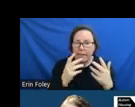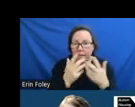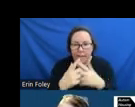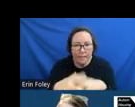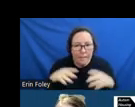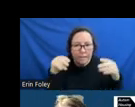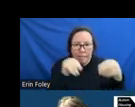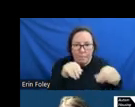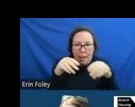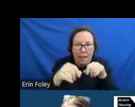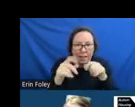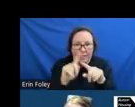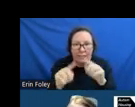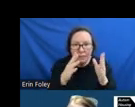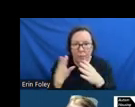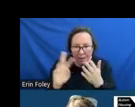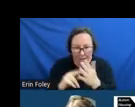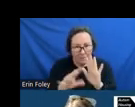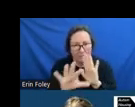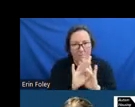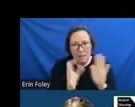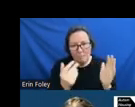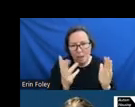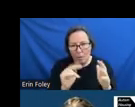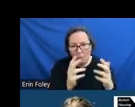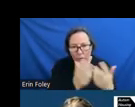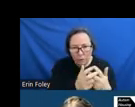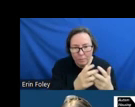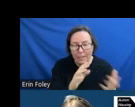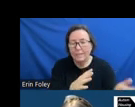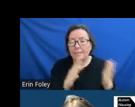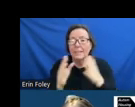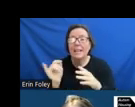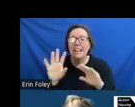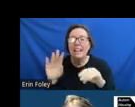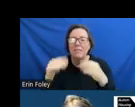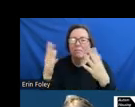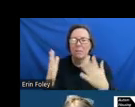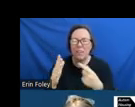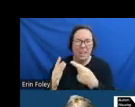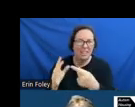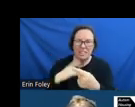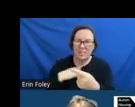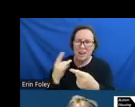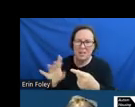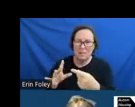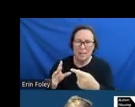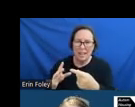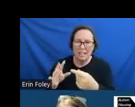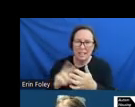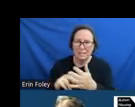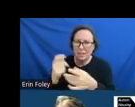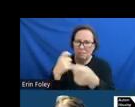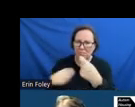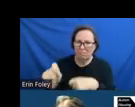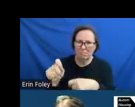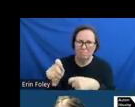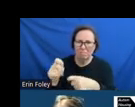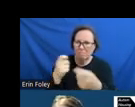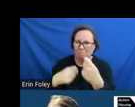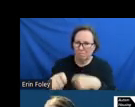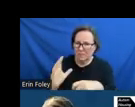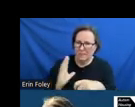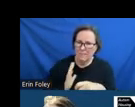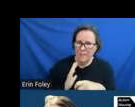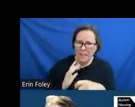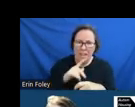change providers without the individual having to move. And then similarly, if a live-in caregiver